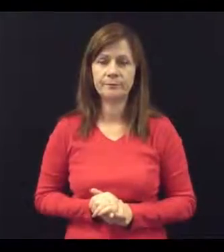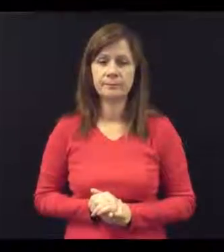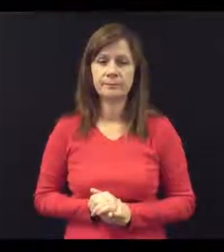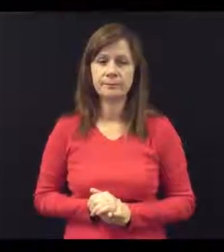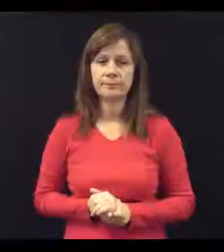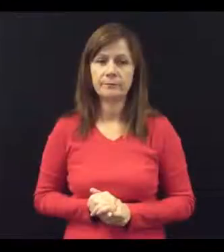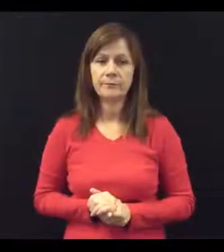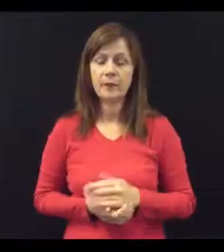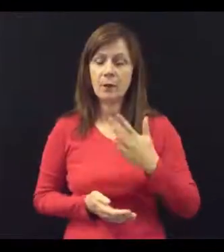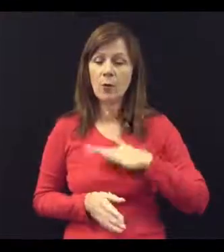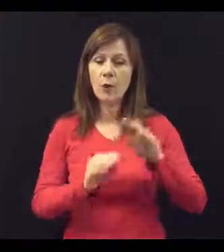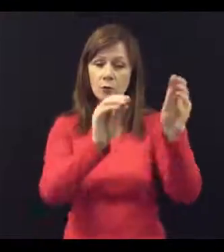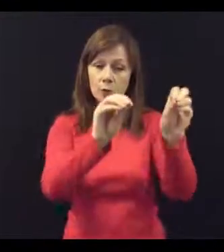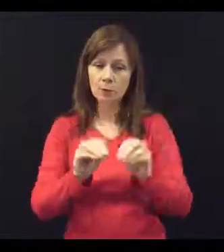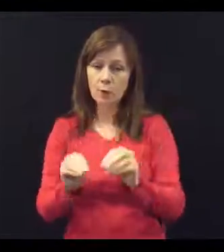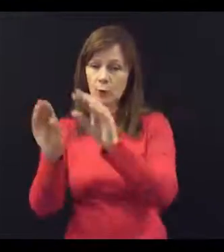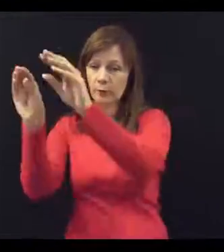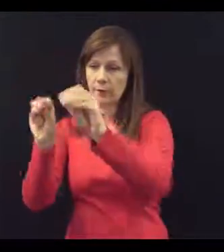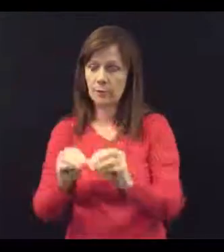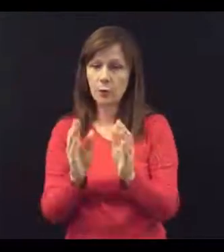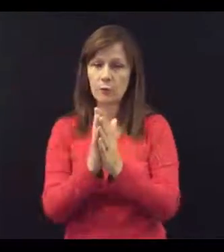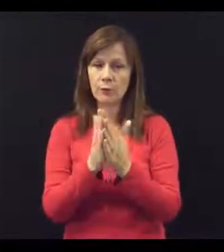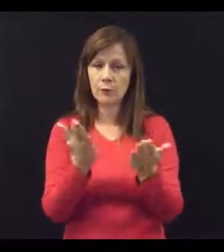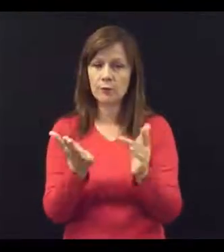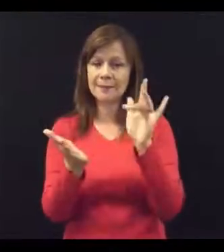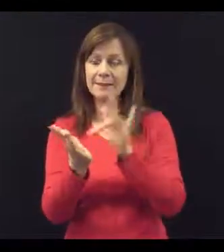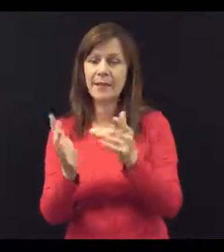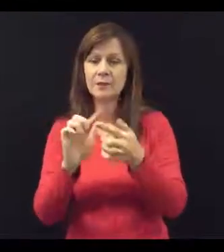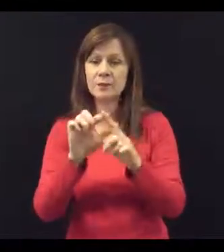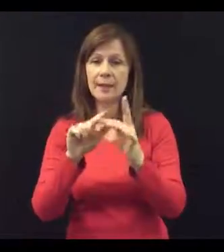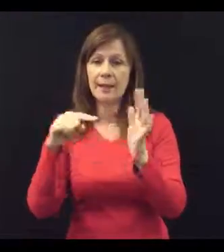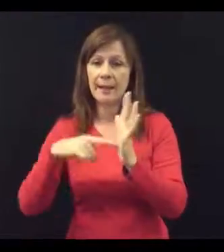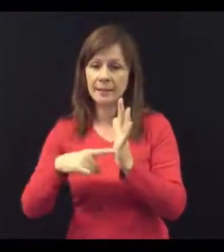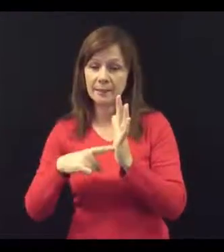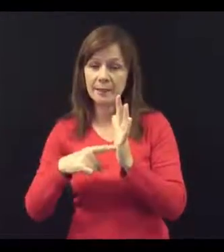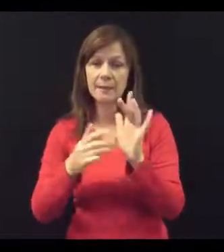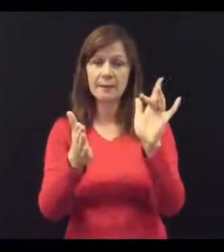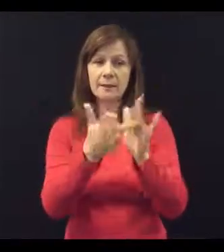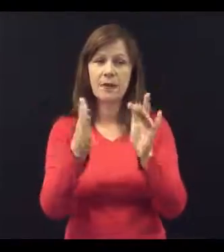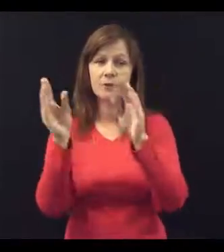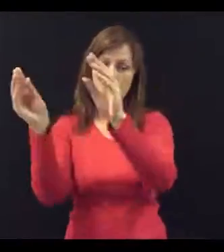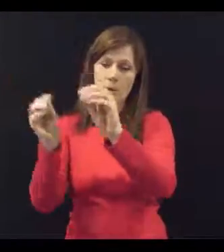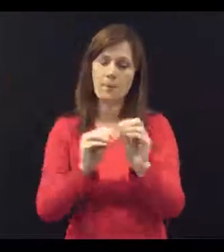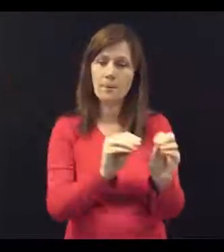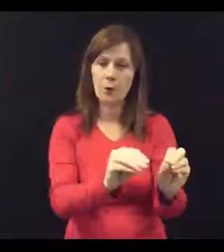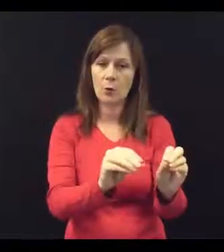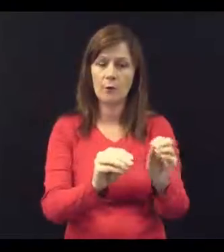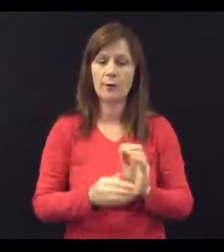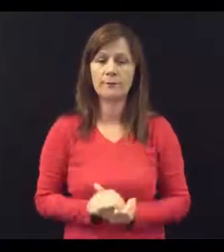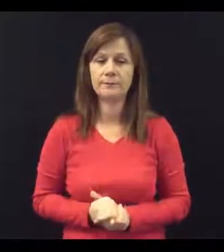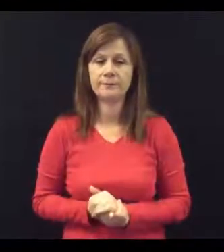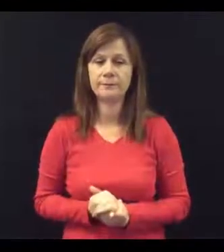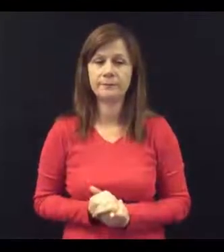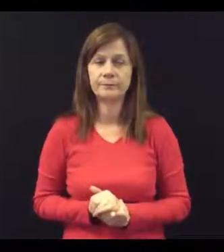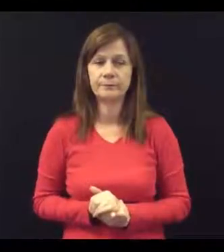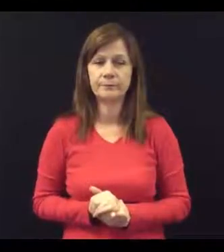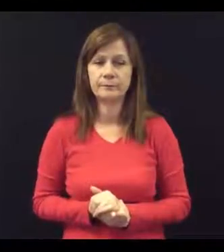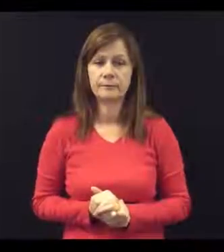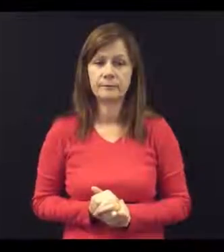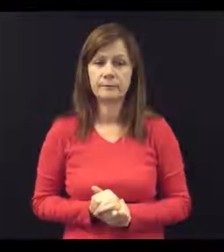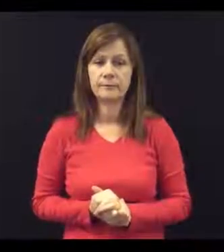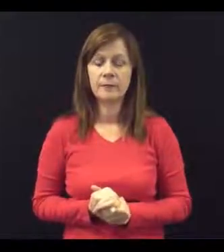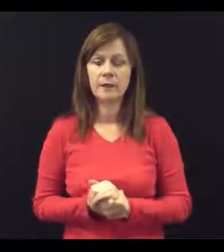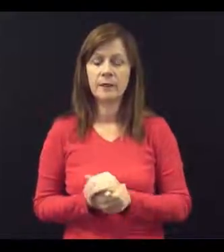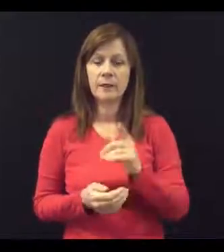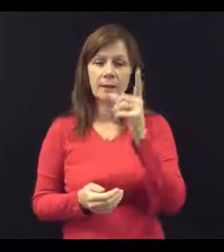then select the book or books you wish to move, then tap on the collection name. The book is then moved to the collection. You can view